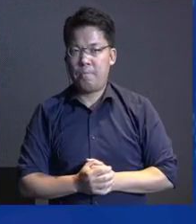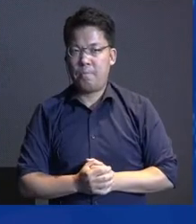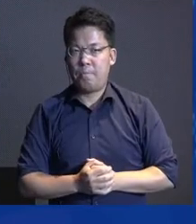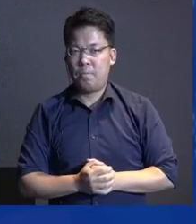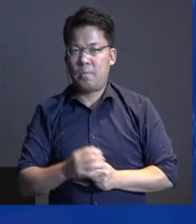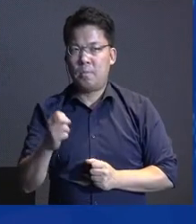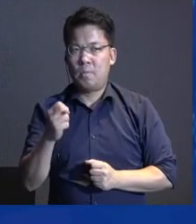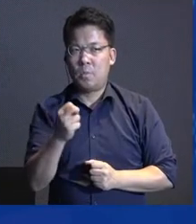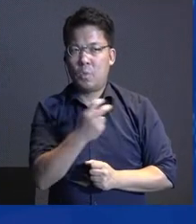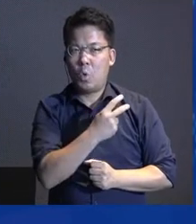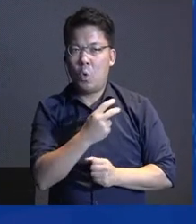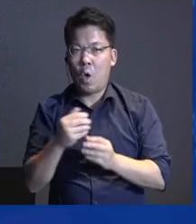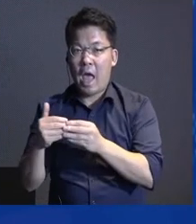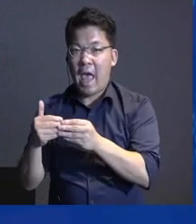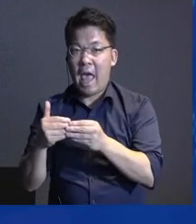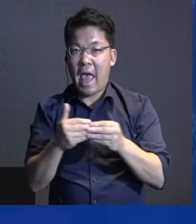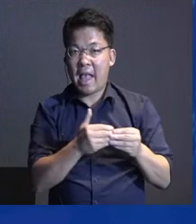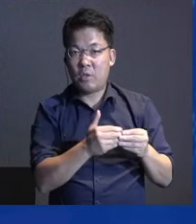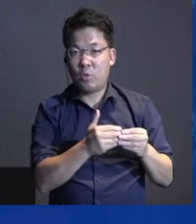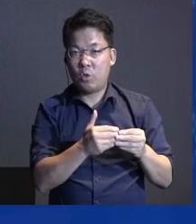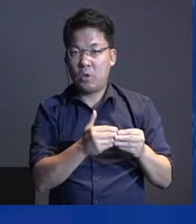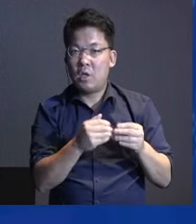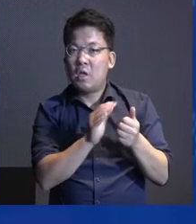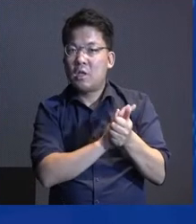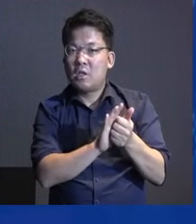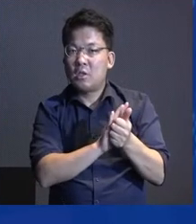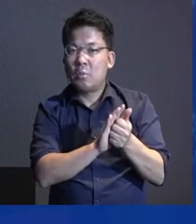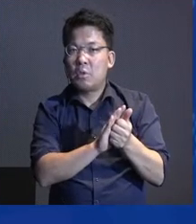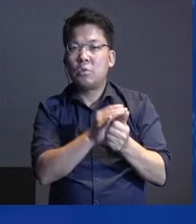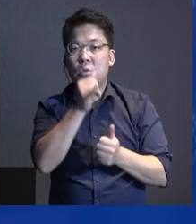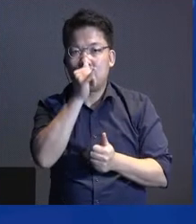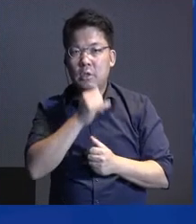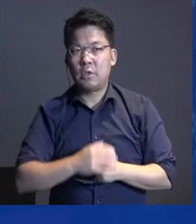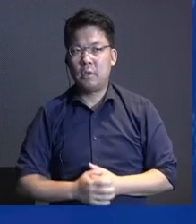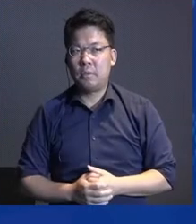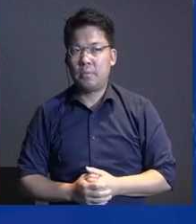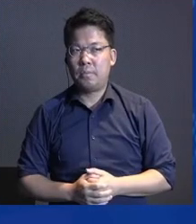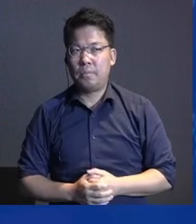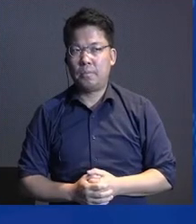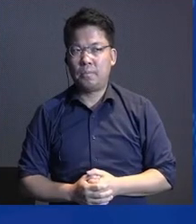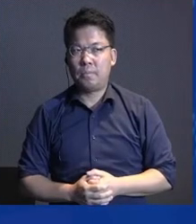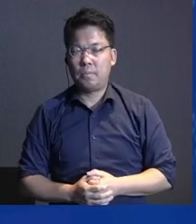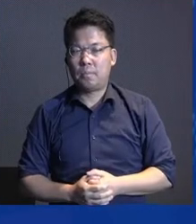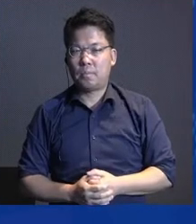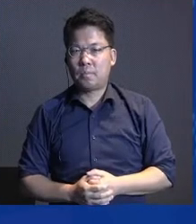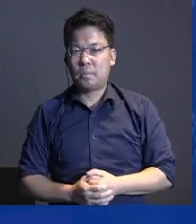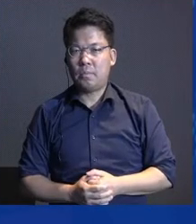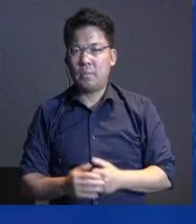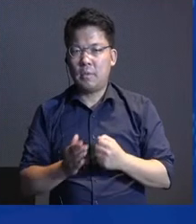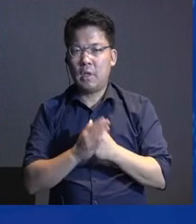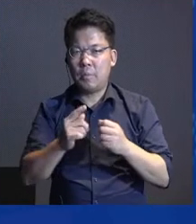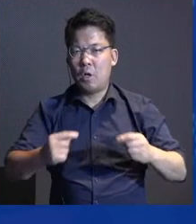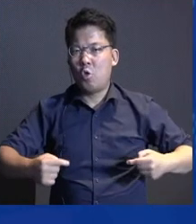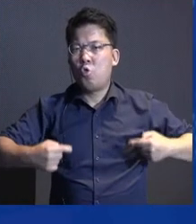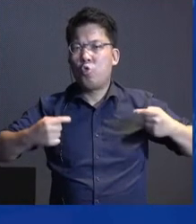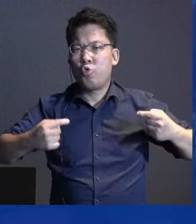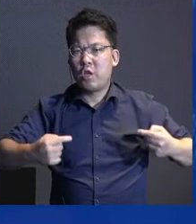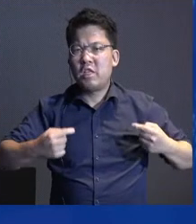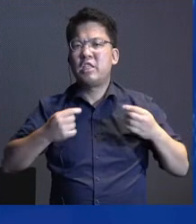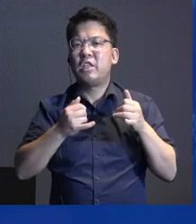service. When the person feels better, the volunteers will help that person, you know, getting on the wheelchair, to get out of the house, go into